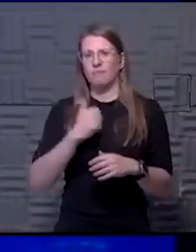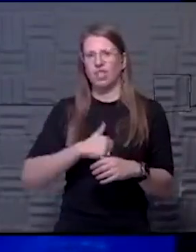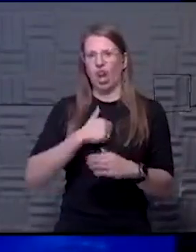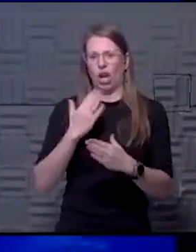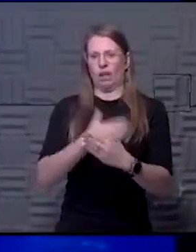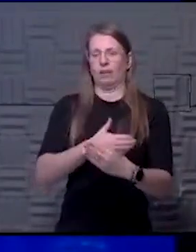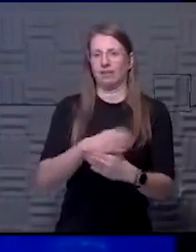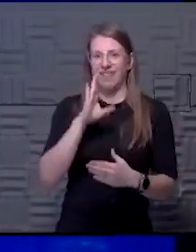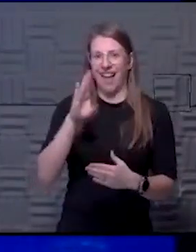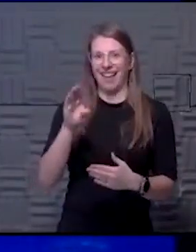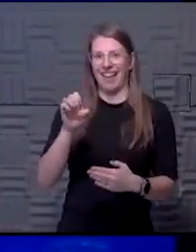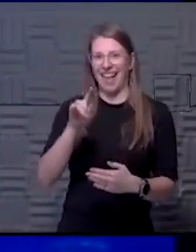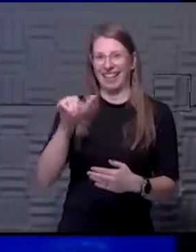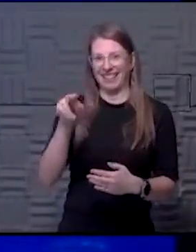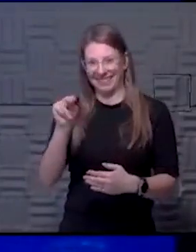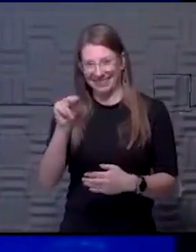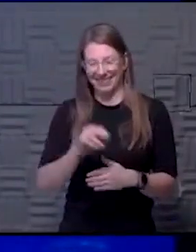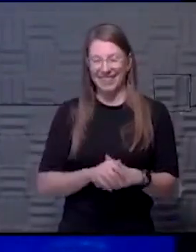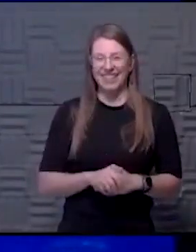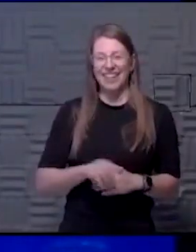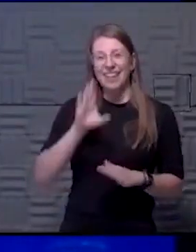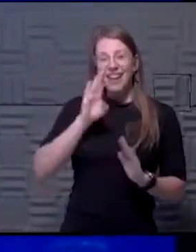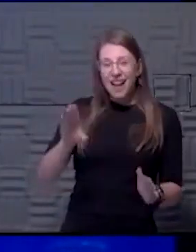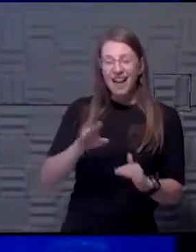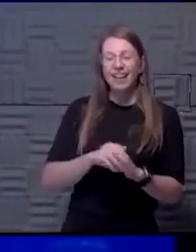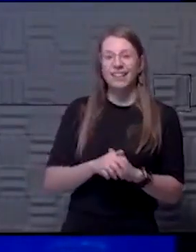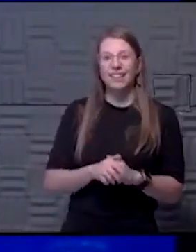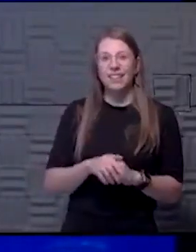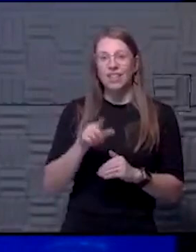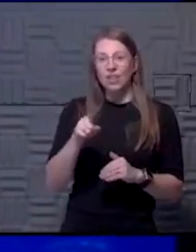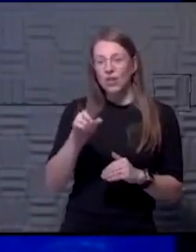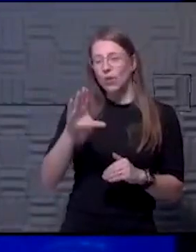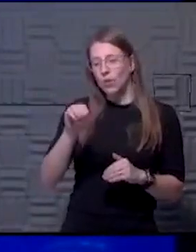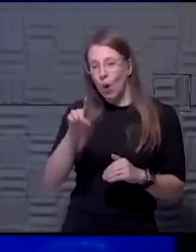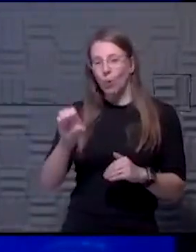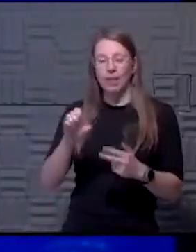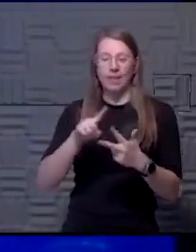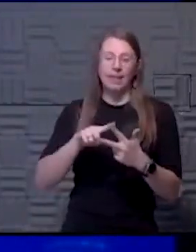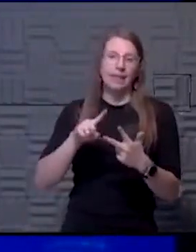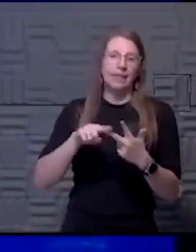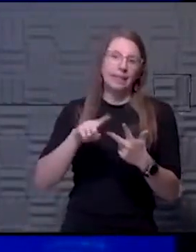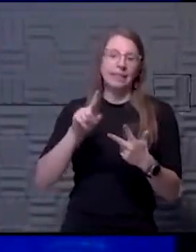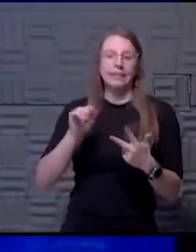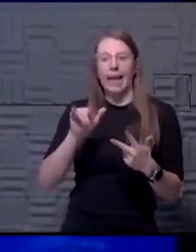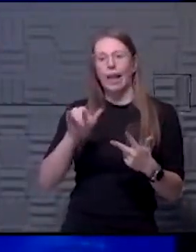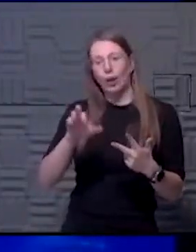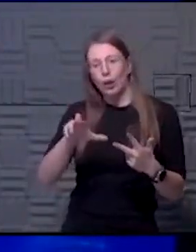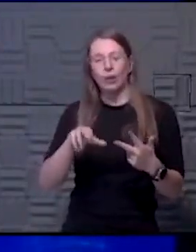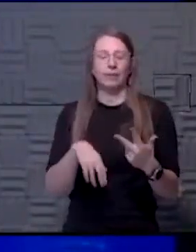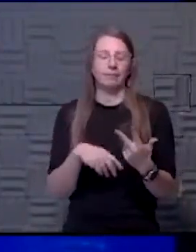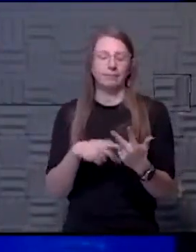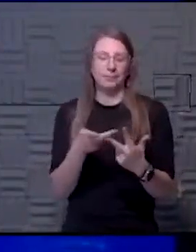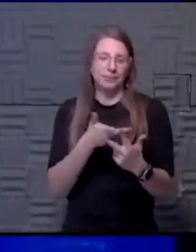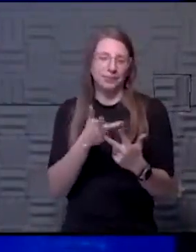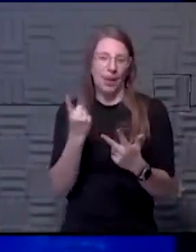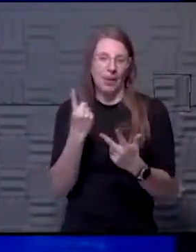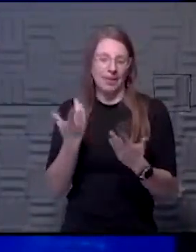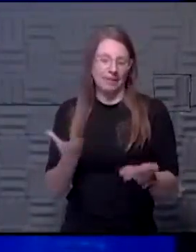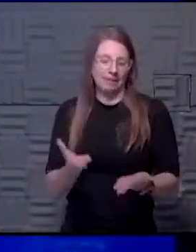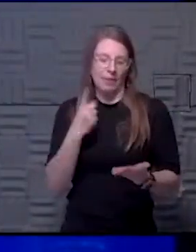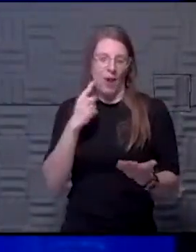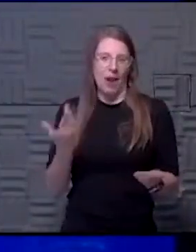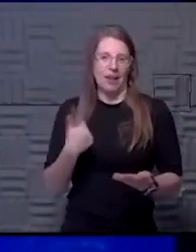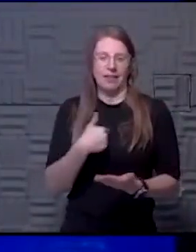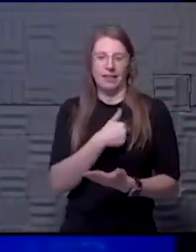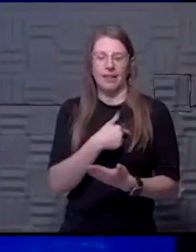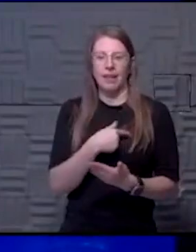that. Hey, Ellen. Welcome aboard. Hi. I know we don't hear you, sorry. Cody, Taylor. You're always there for us. Well, I think my